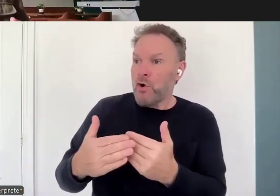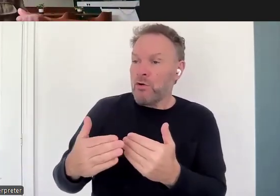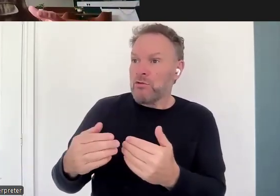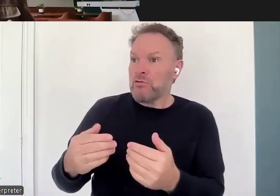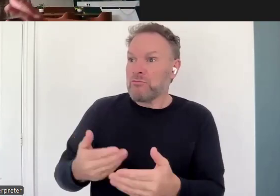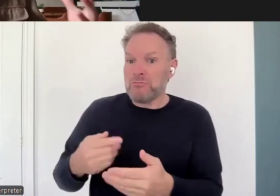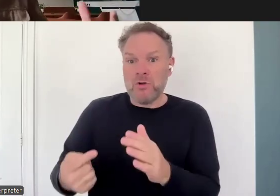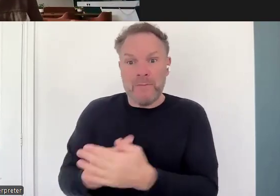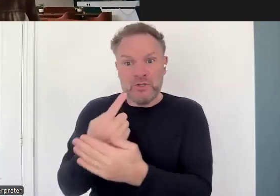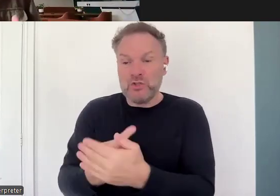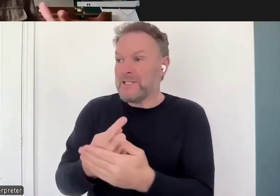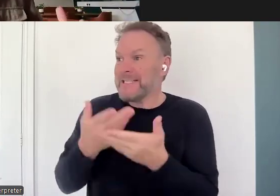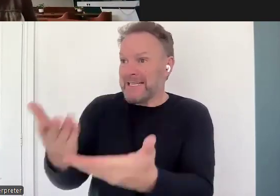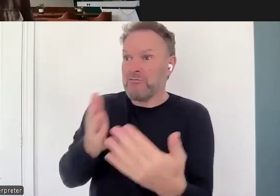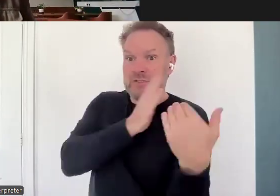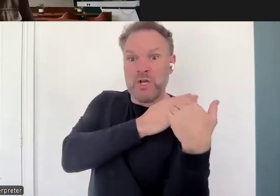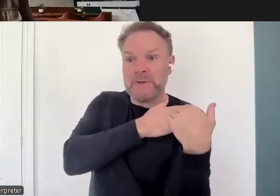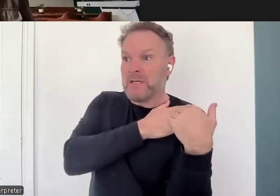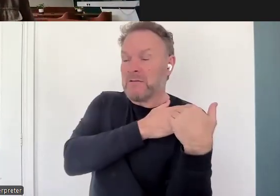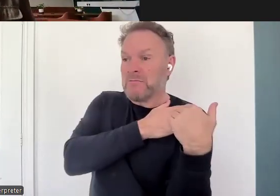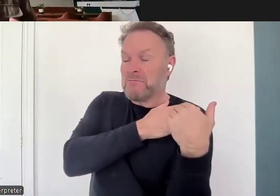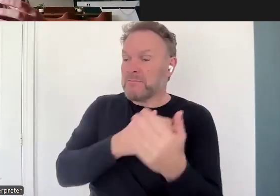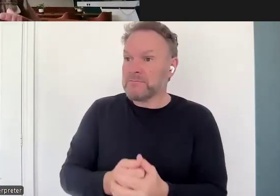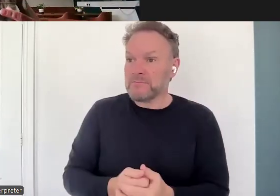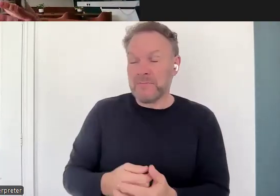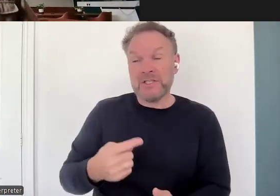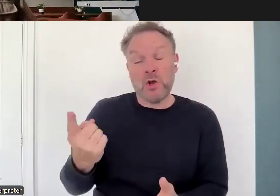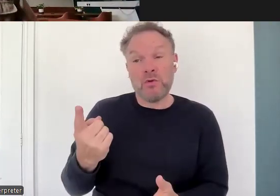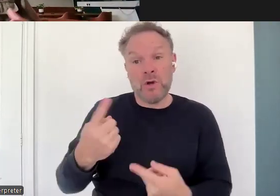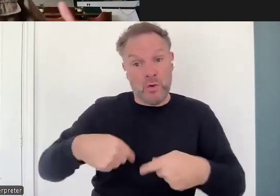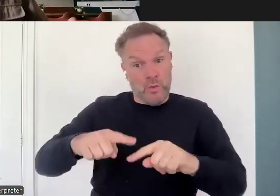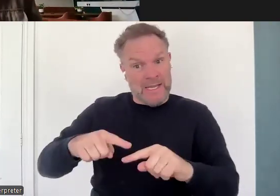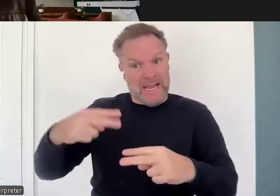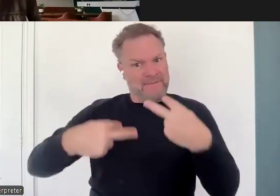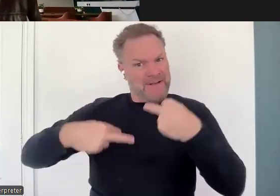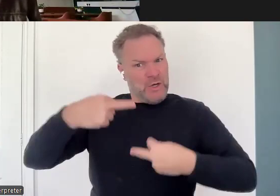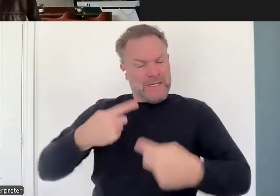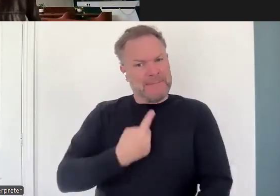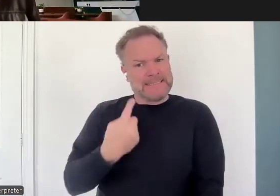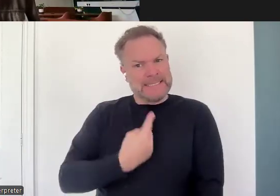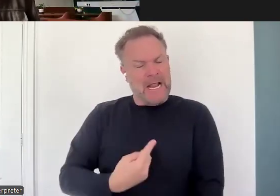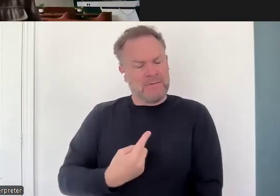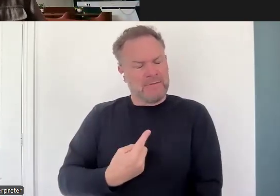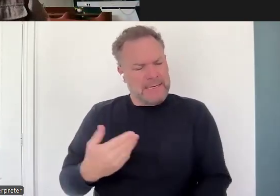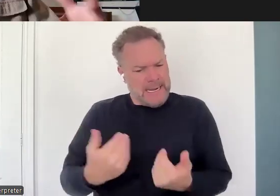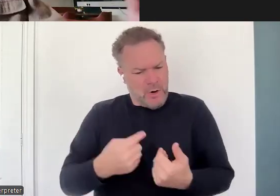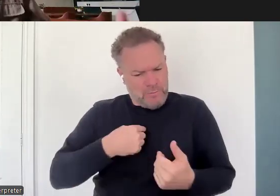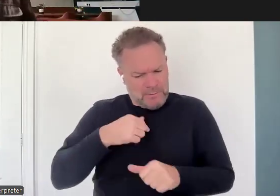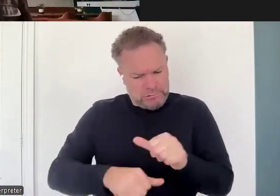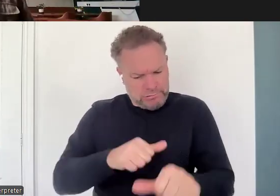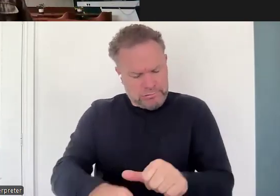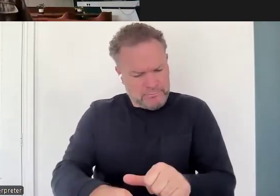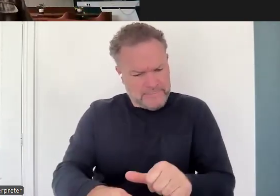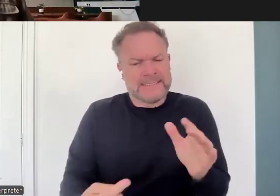responsibility, enhances their sense of agency. So when we're evaluating our own co-production practice, part of